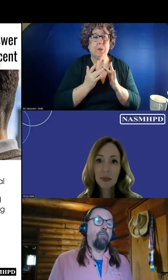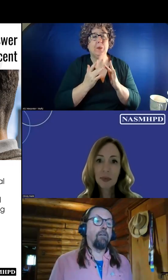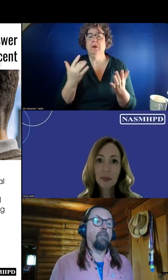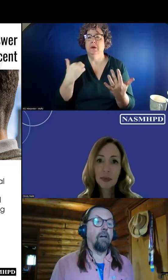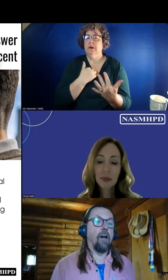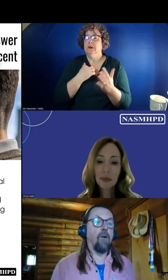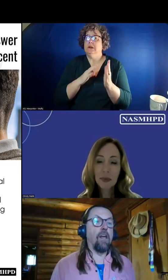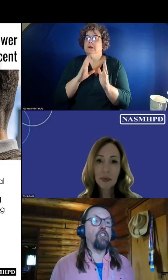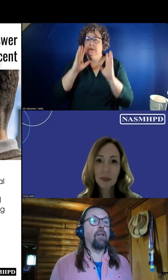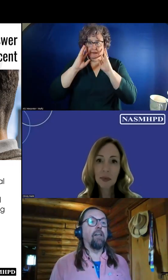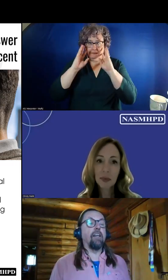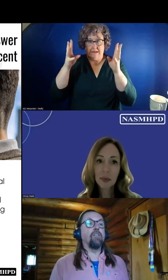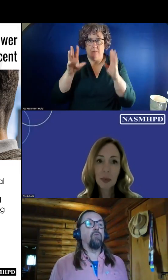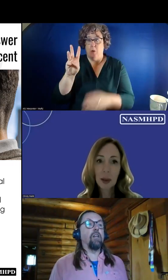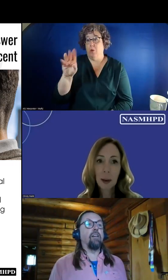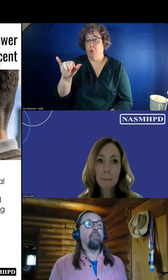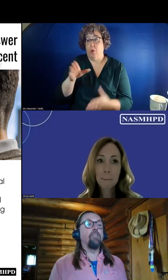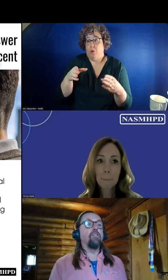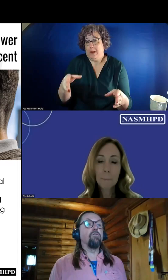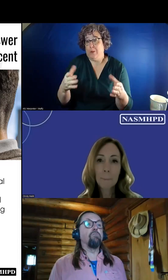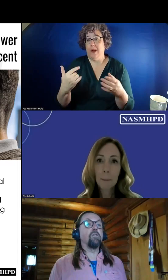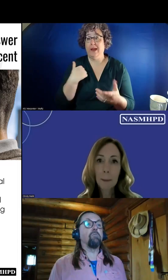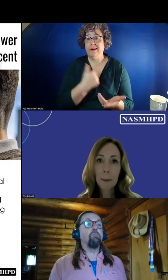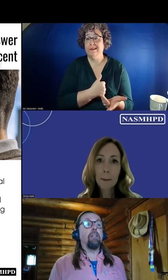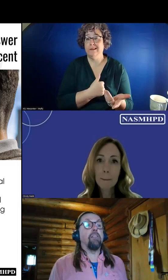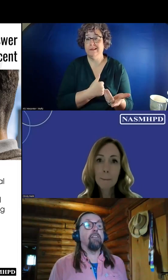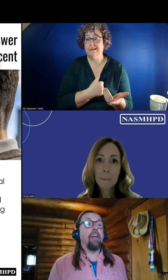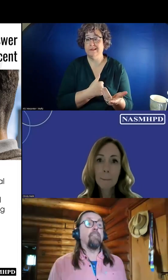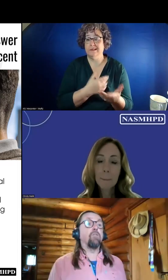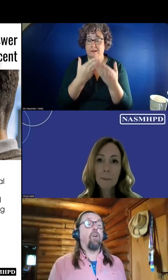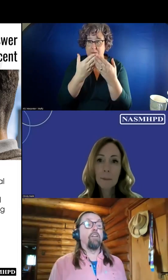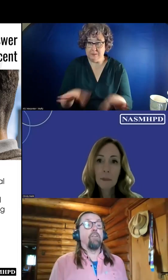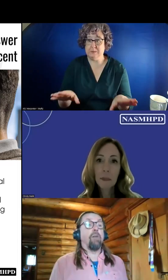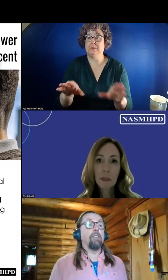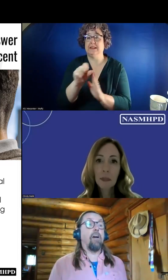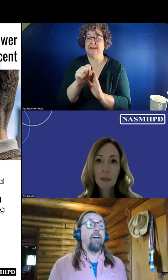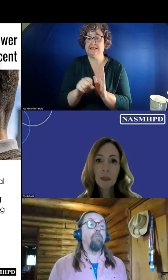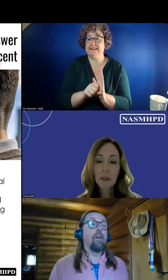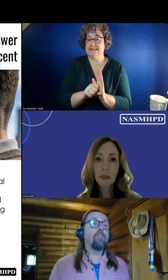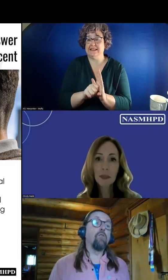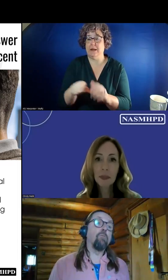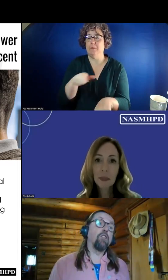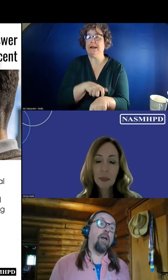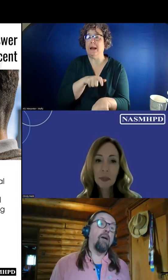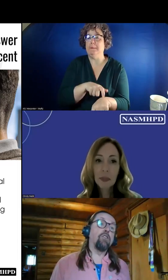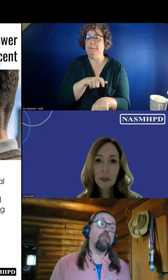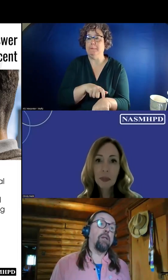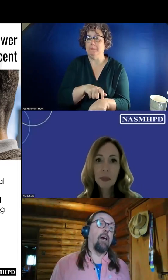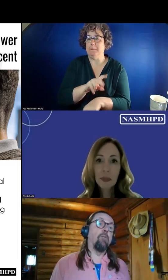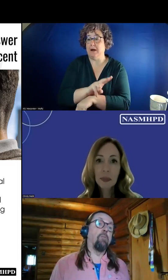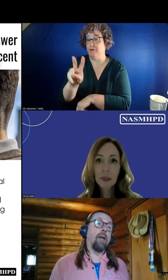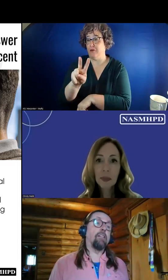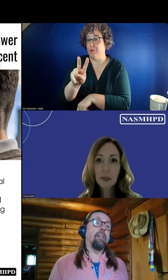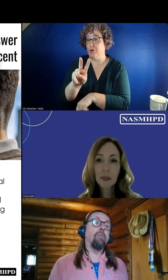the Wyoming way of doing it is we split the state by time. So from 2 a.m. to